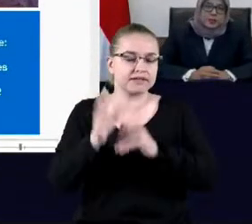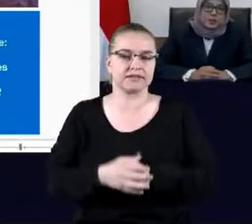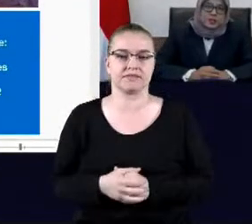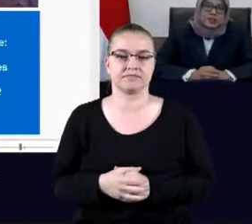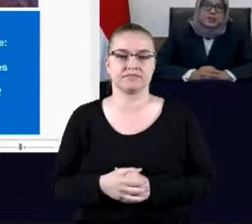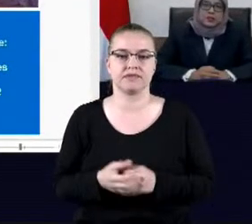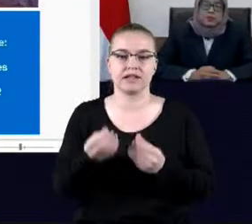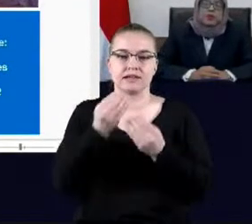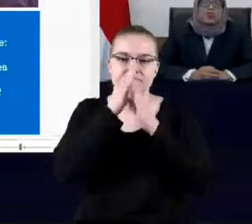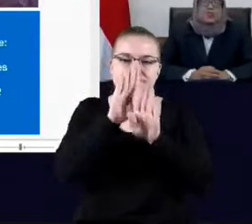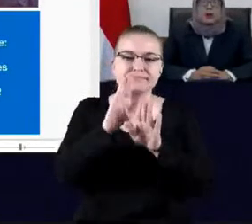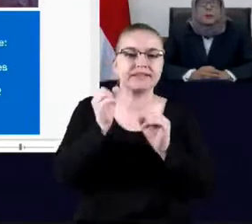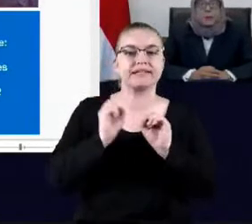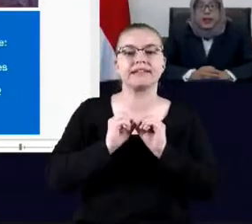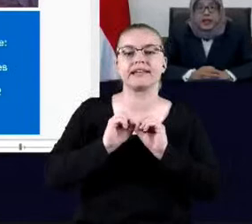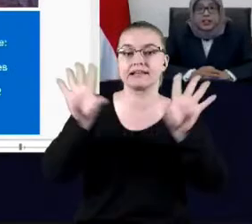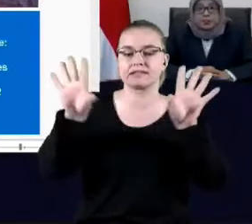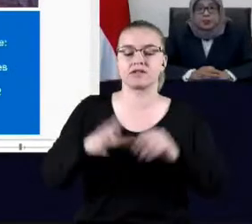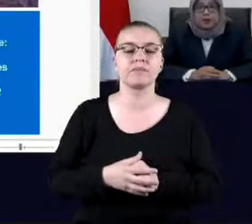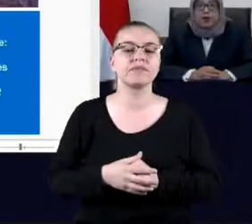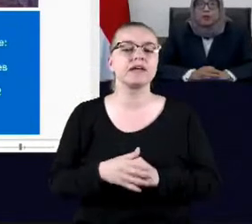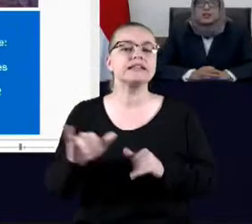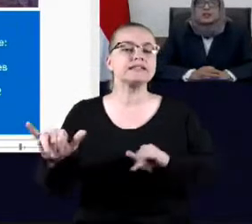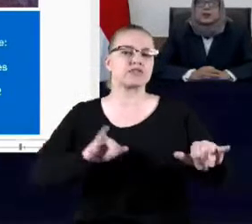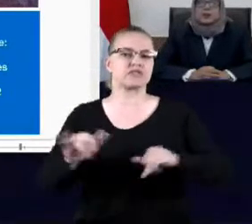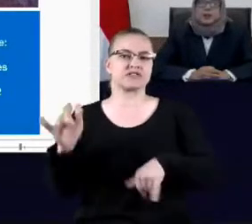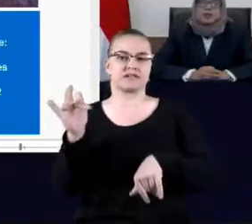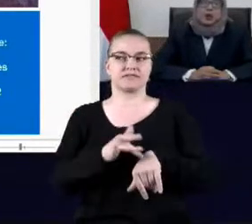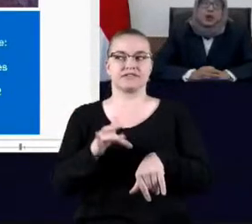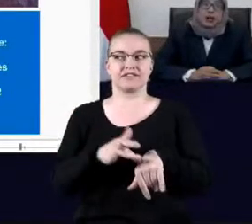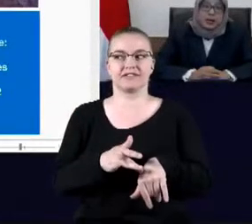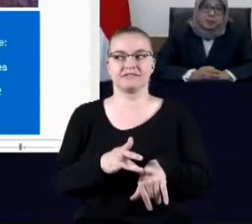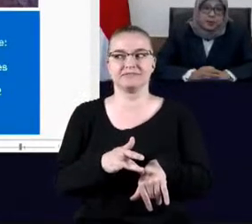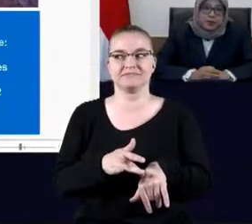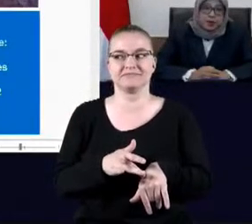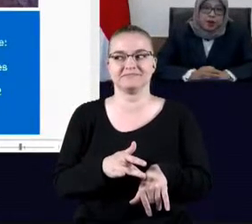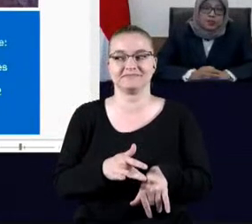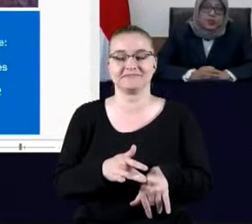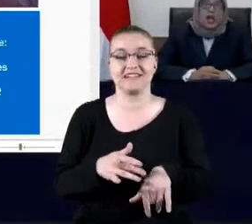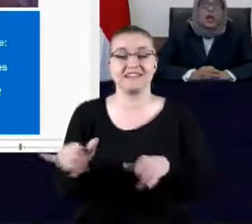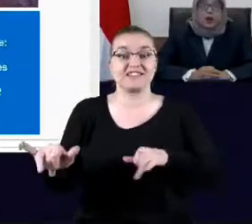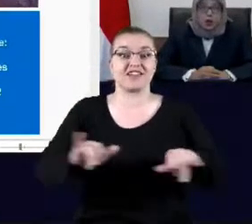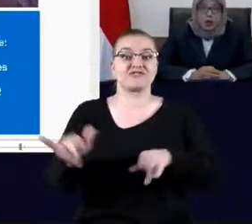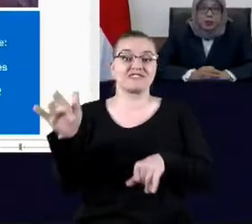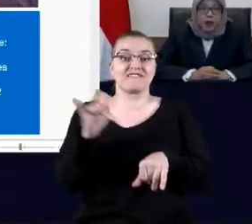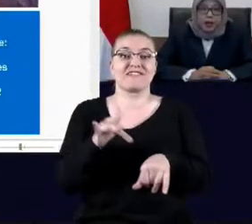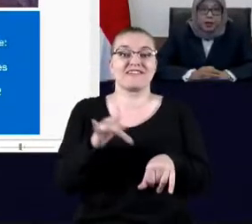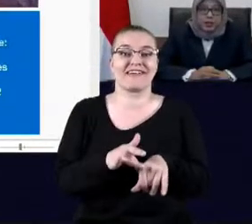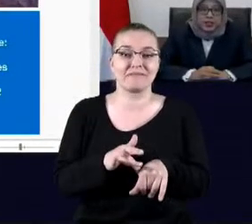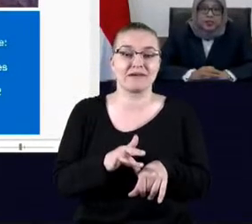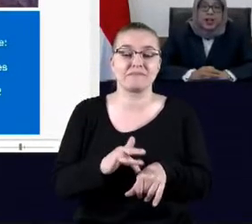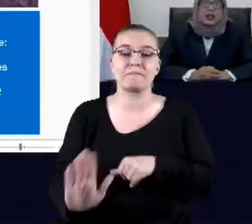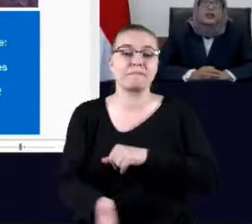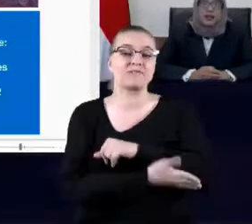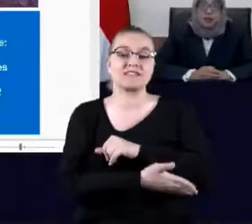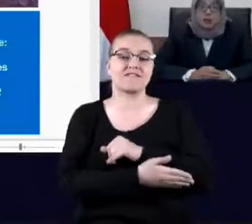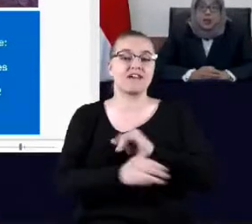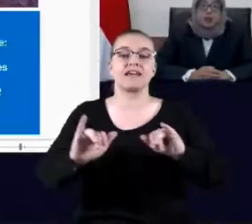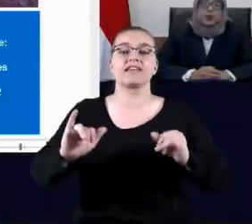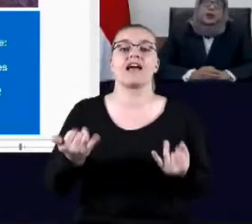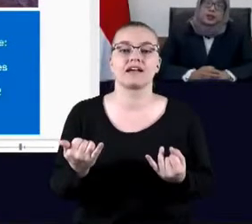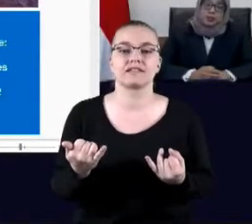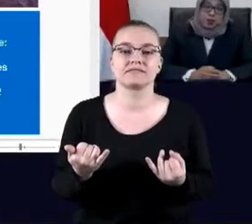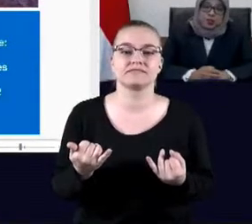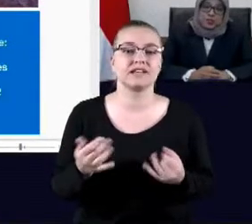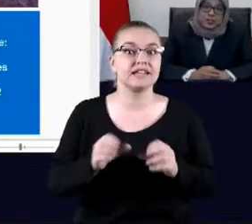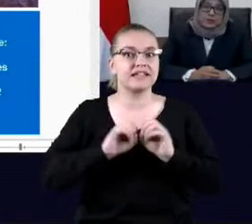performance management system which manage performance based on adaptive goals, clear priorities, and